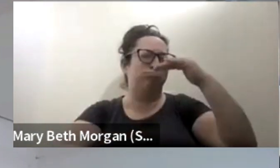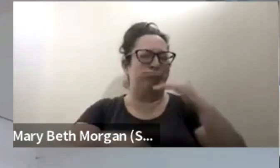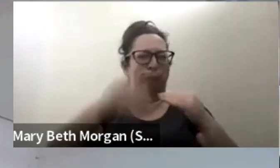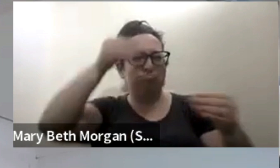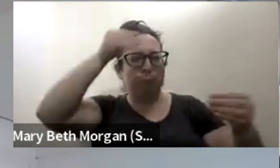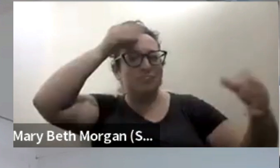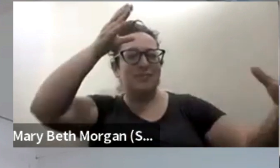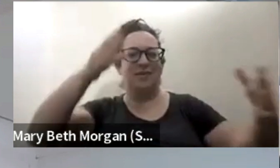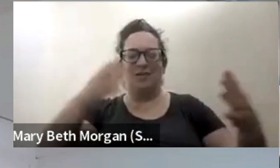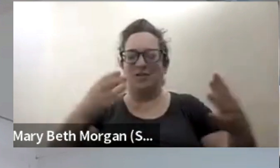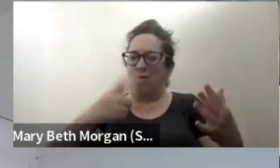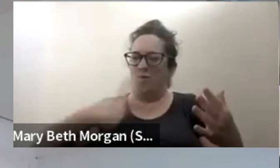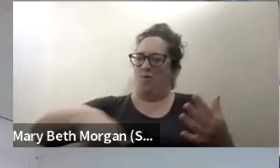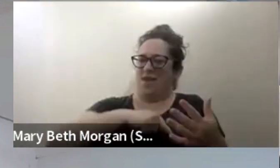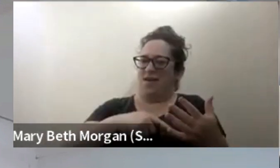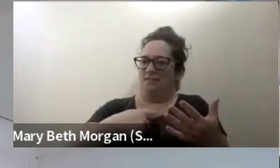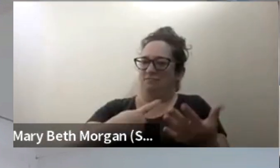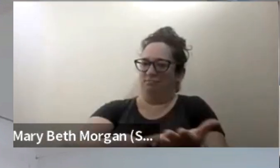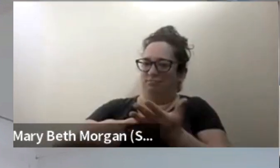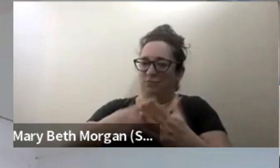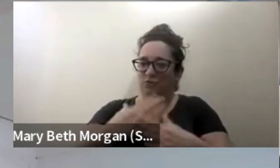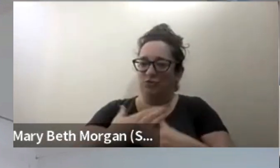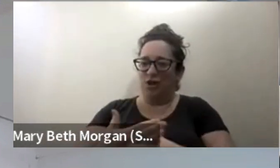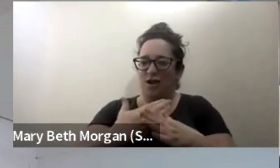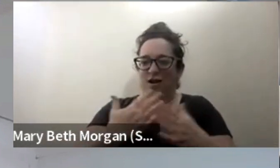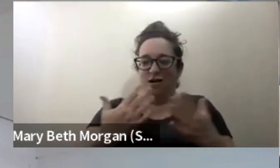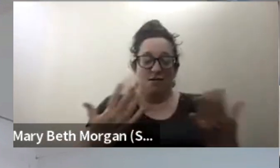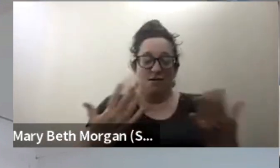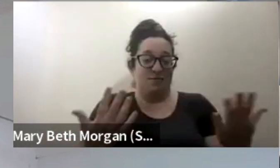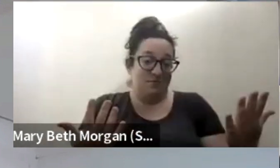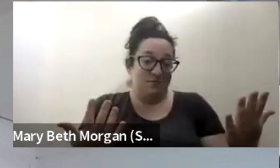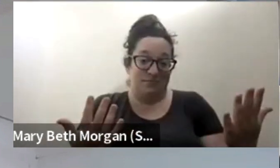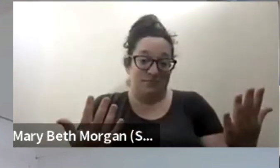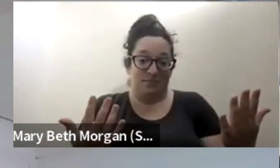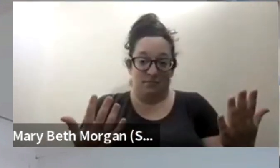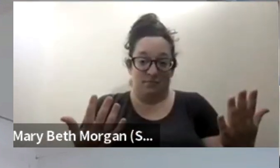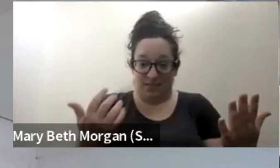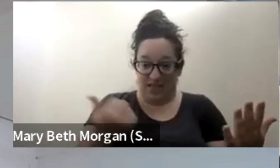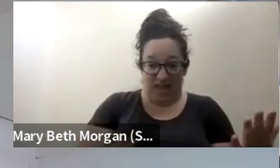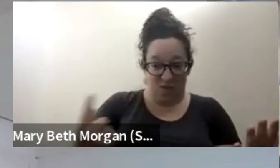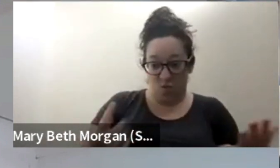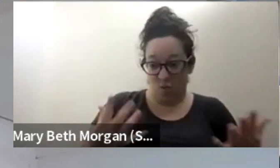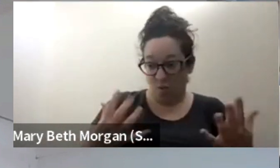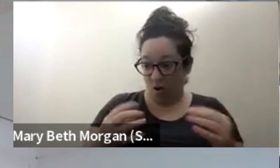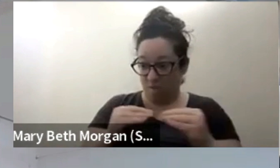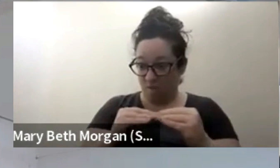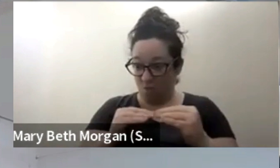you'll know better than me. But is there anything that anybody wanted to get out of this?